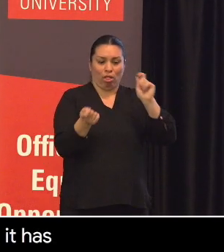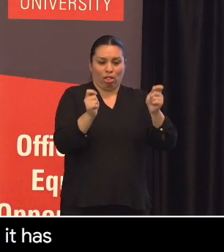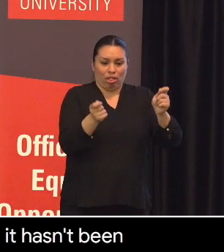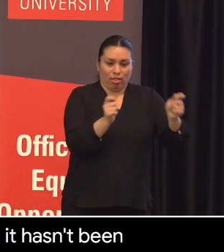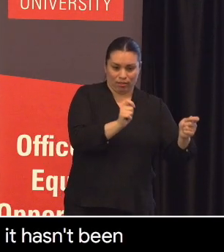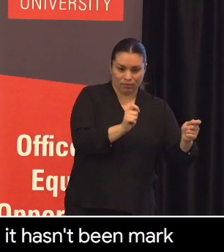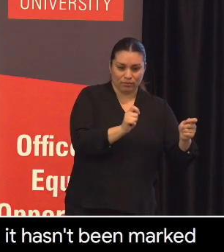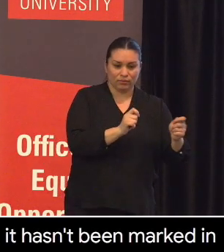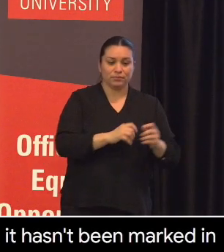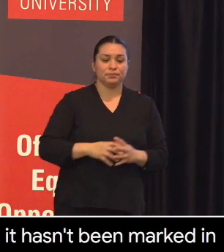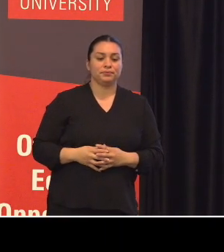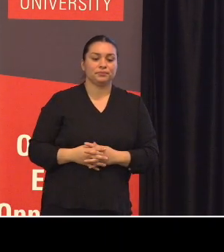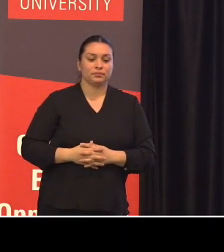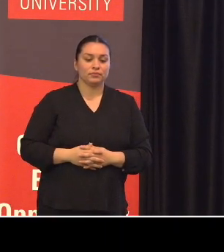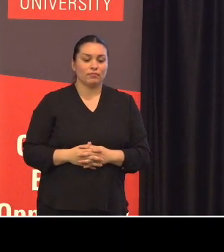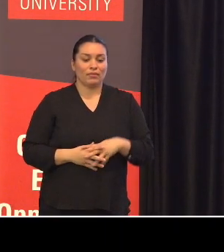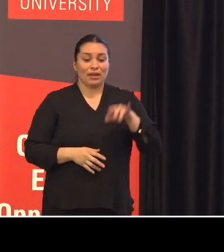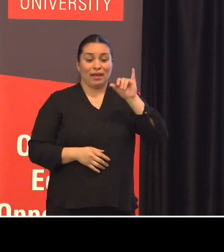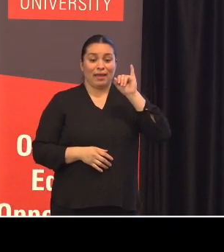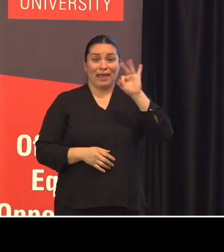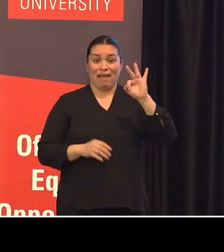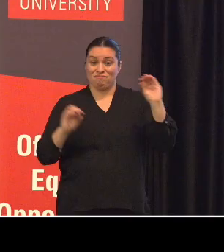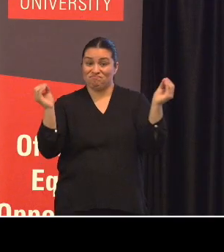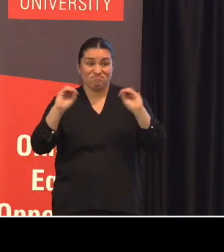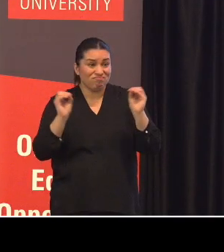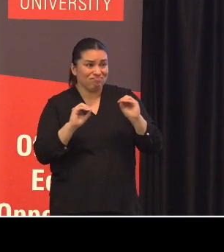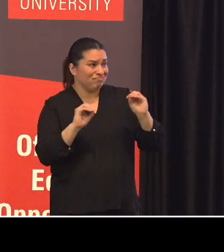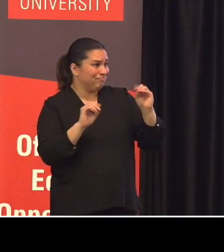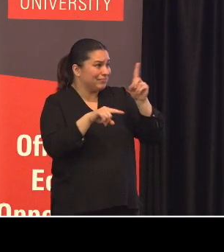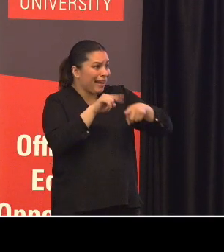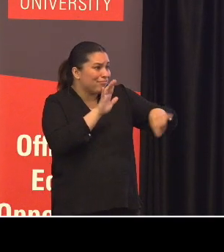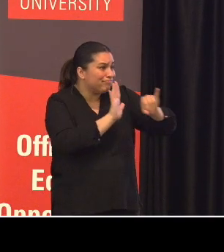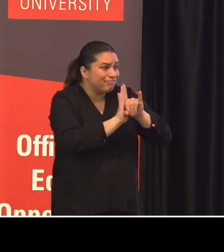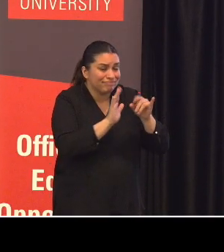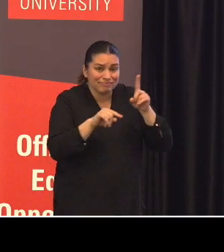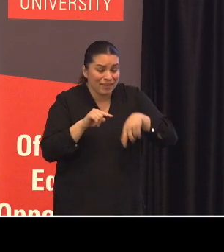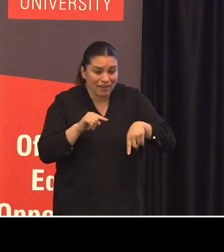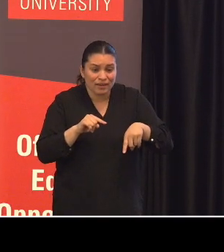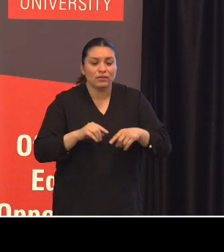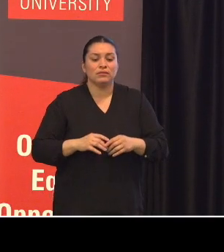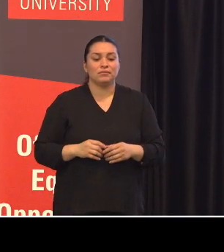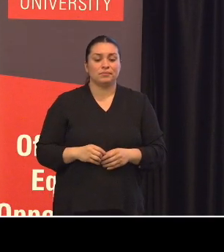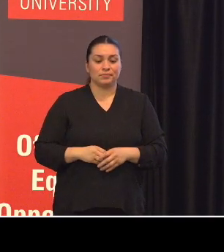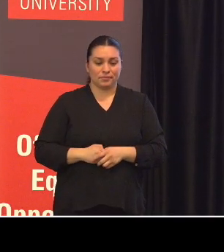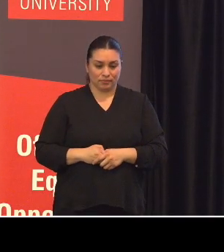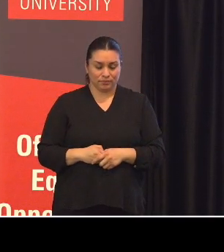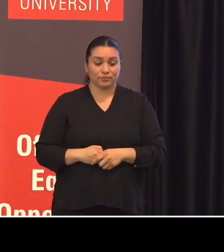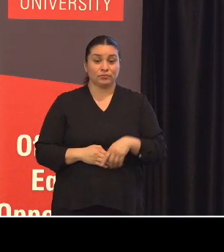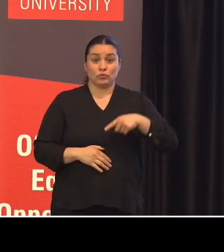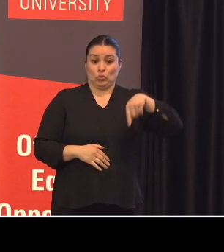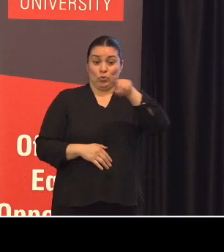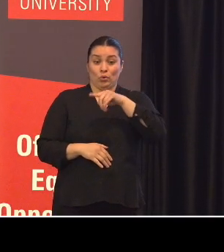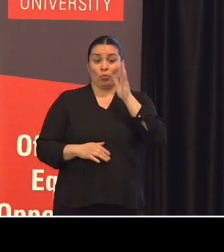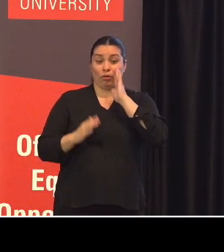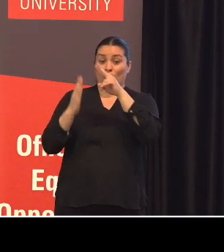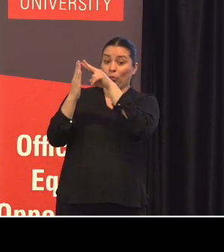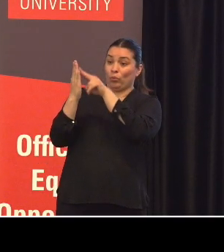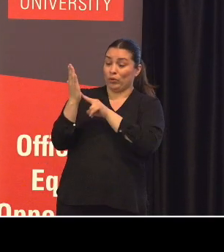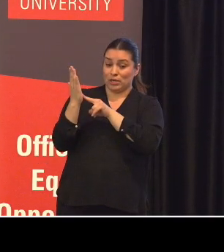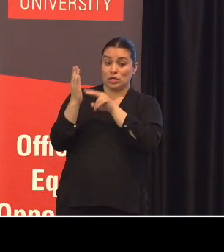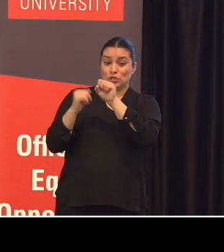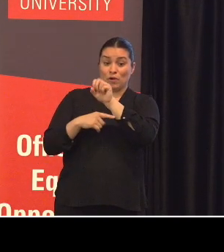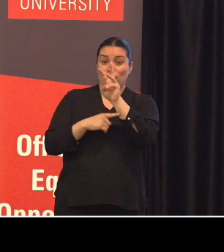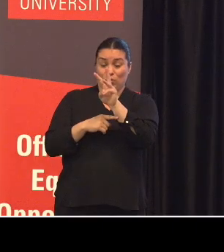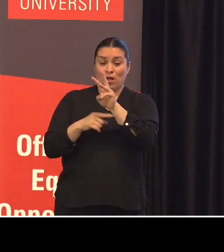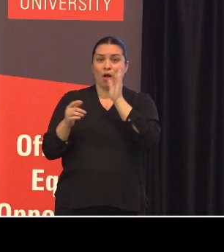hasn't been marked in any way, then when reading software gets to it, it's going to read out loud to the user,